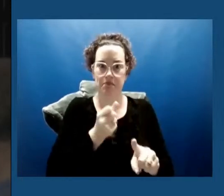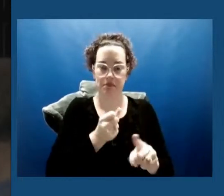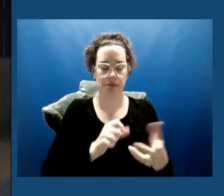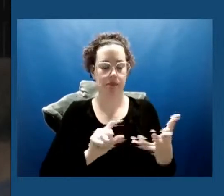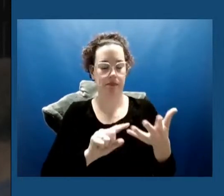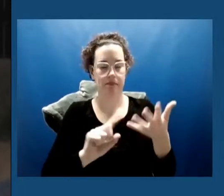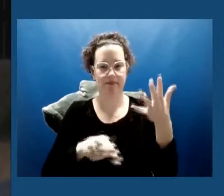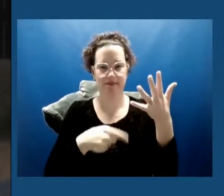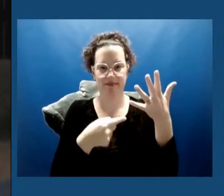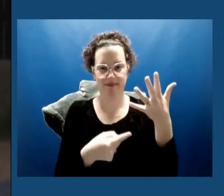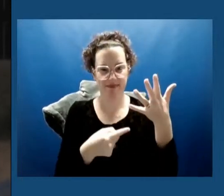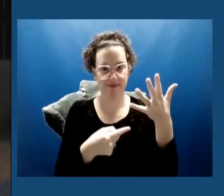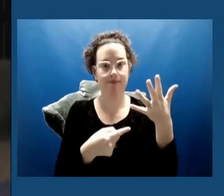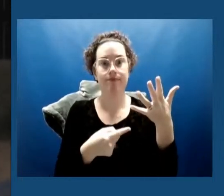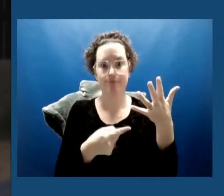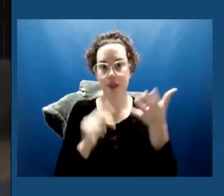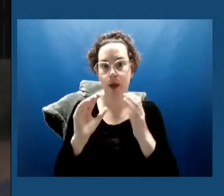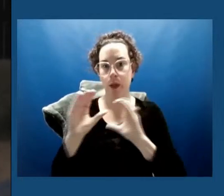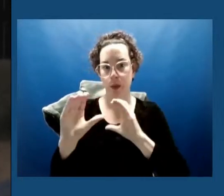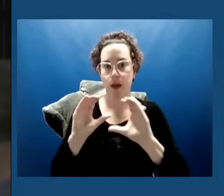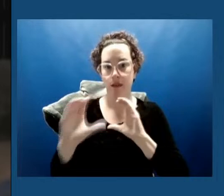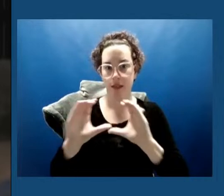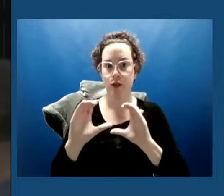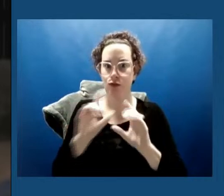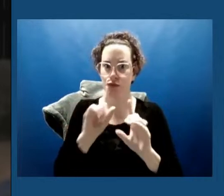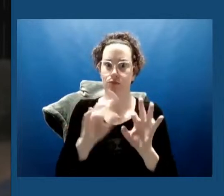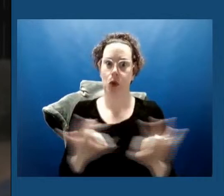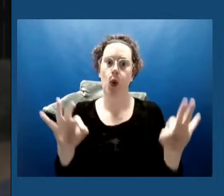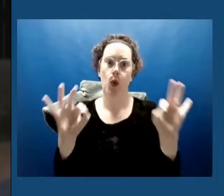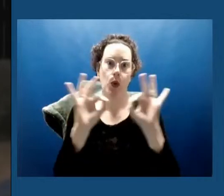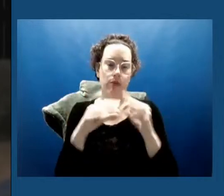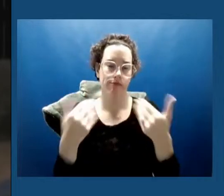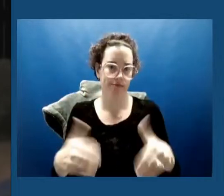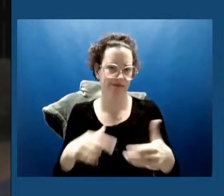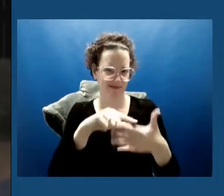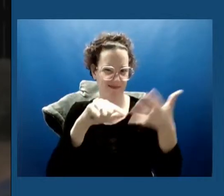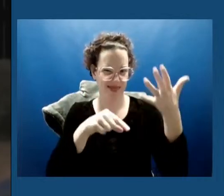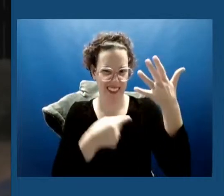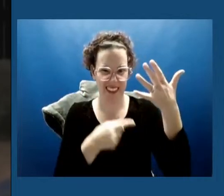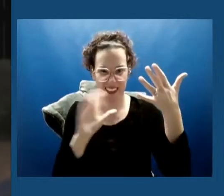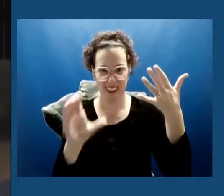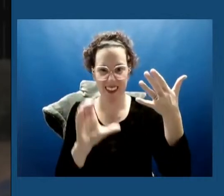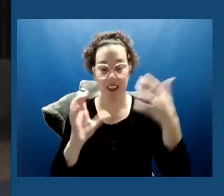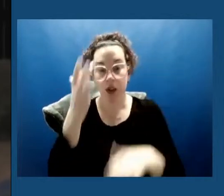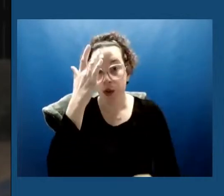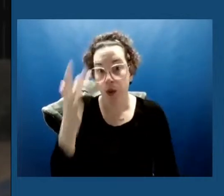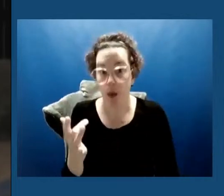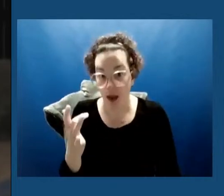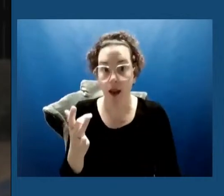And I would also say communication is really important. Because